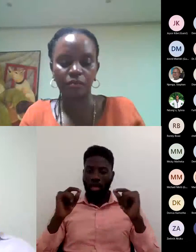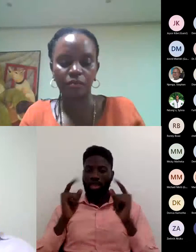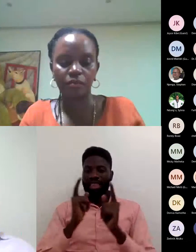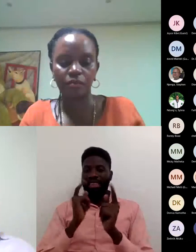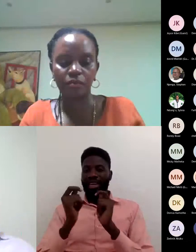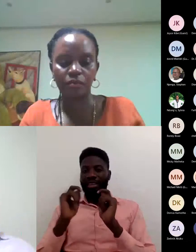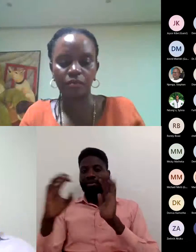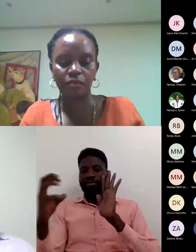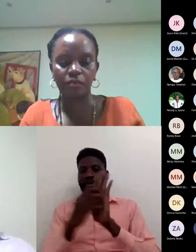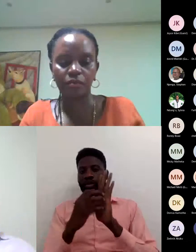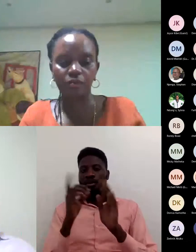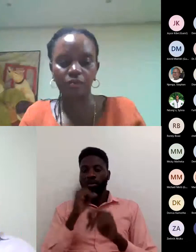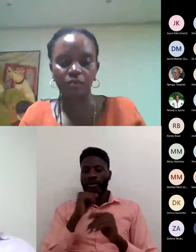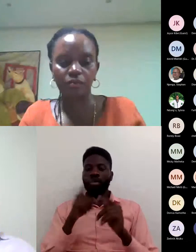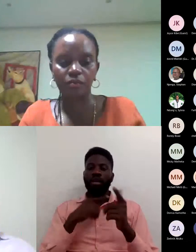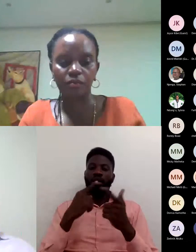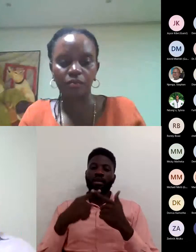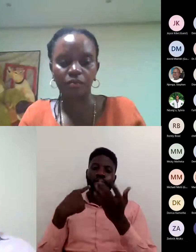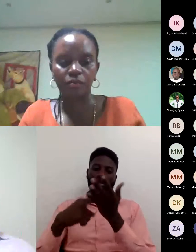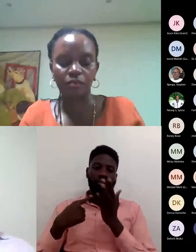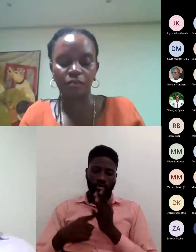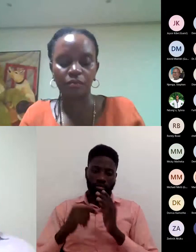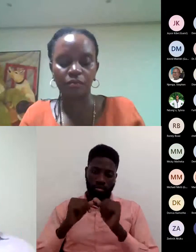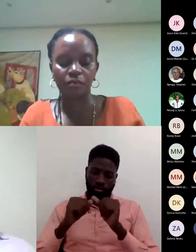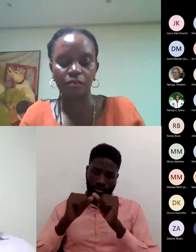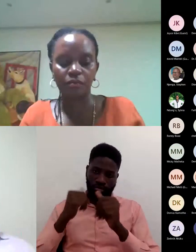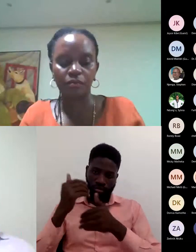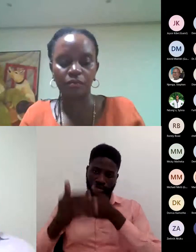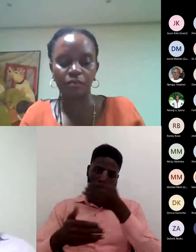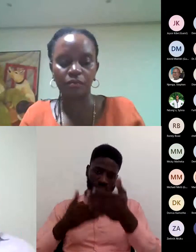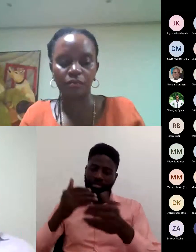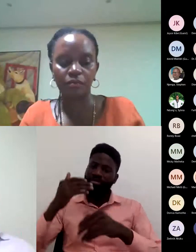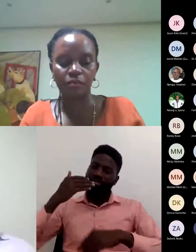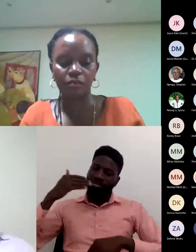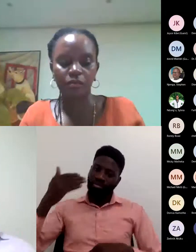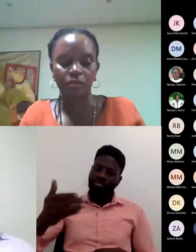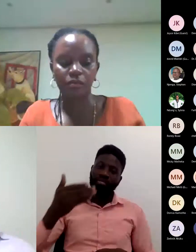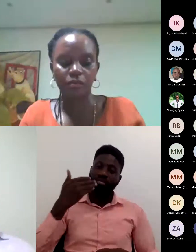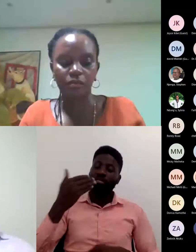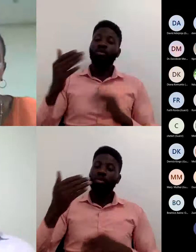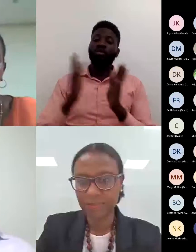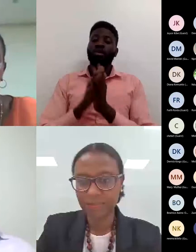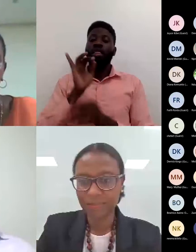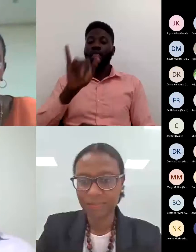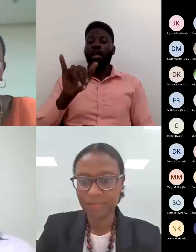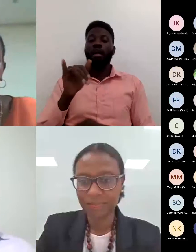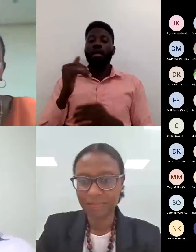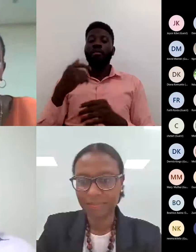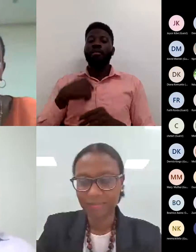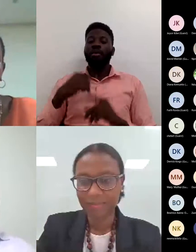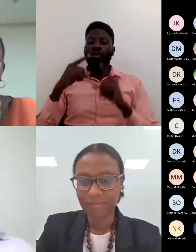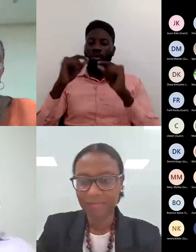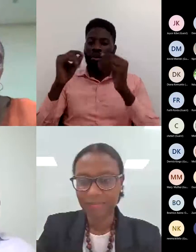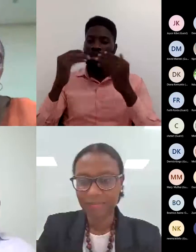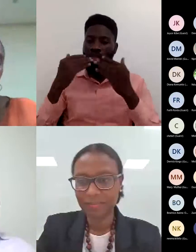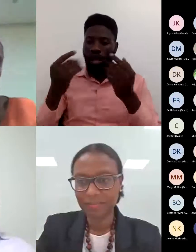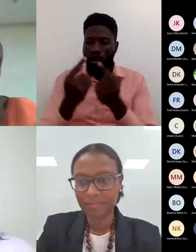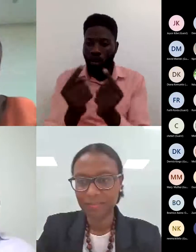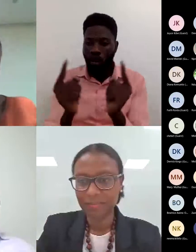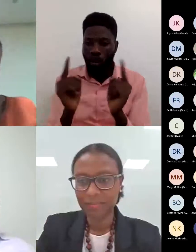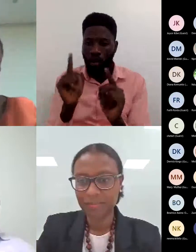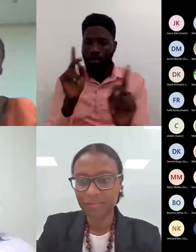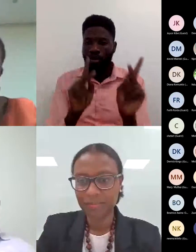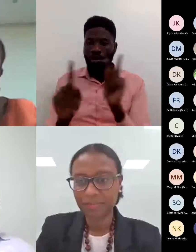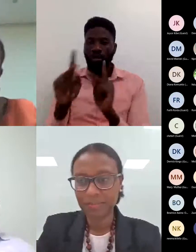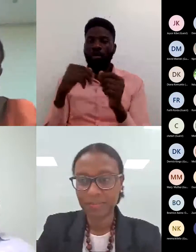please take these discussions forward. Thank you. With that, let me say thanks to all of the people who have